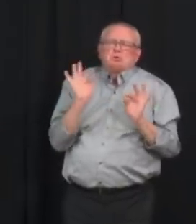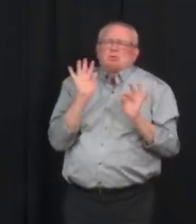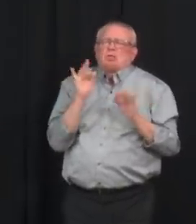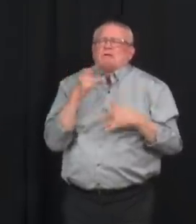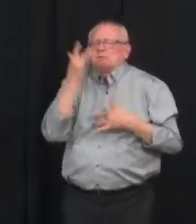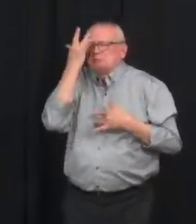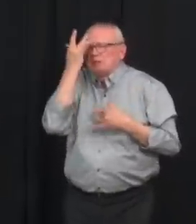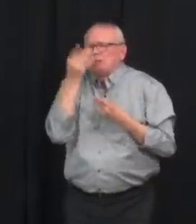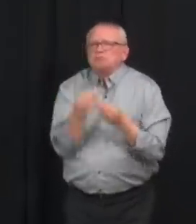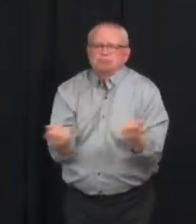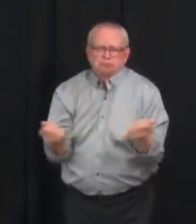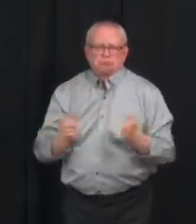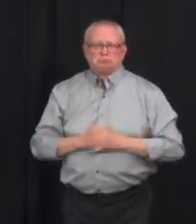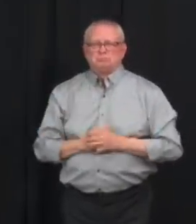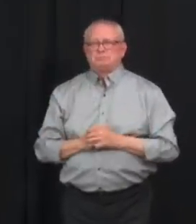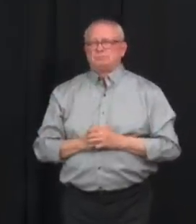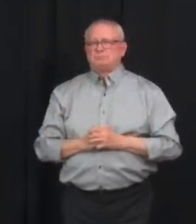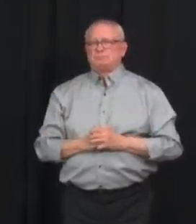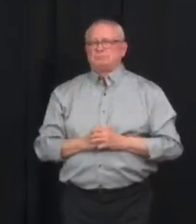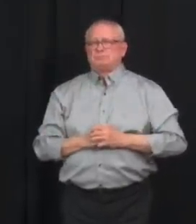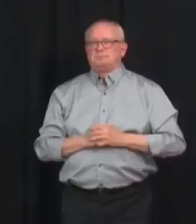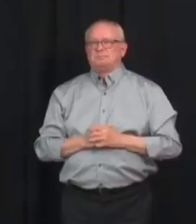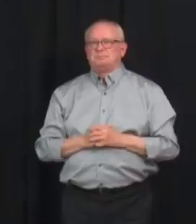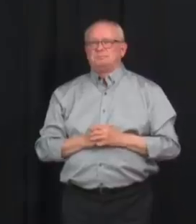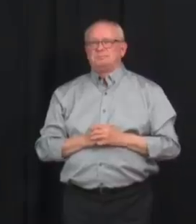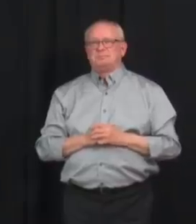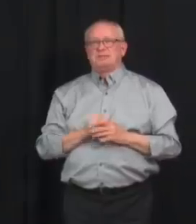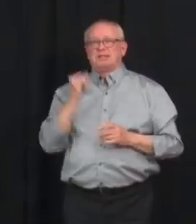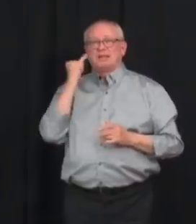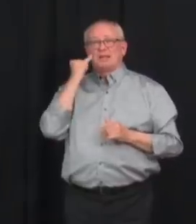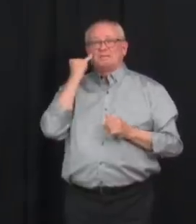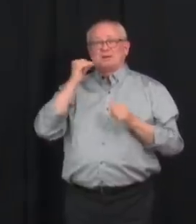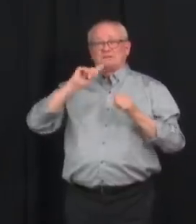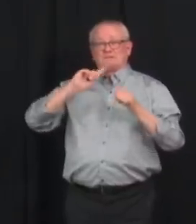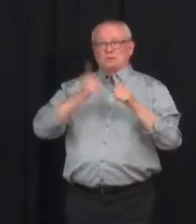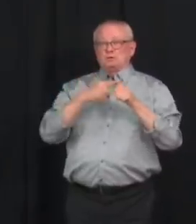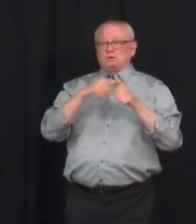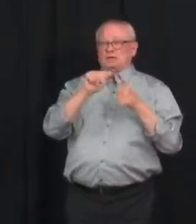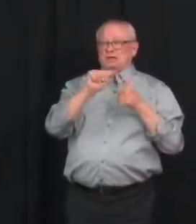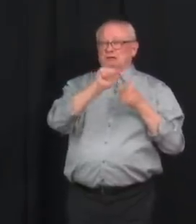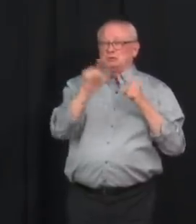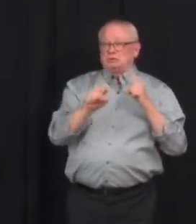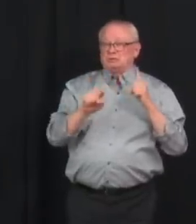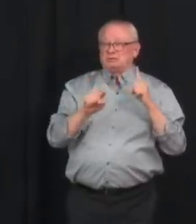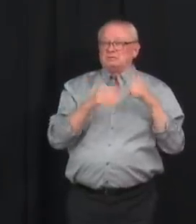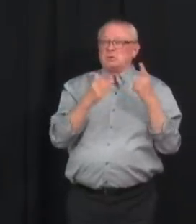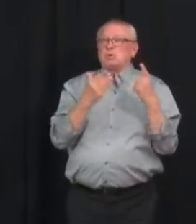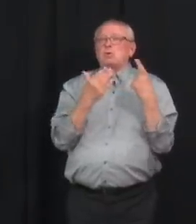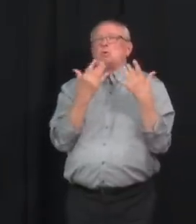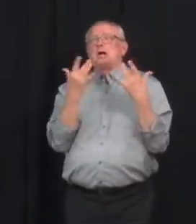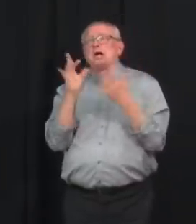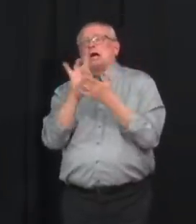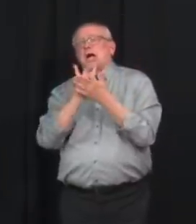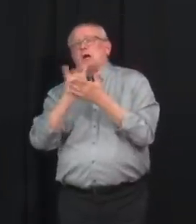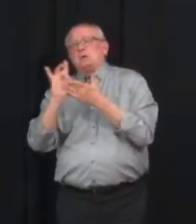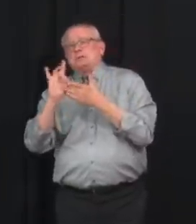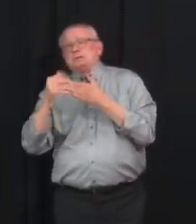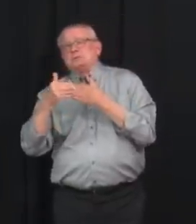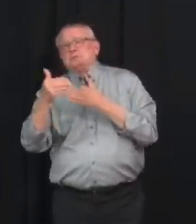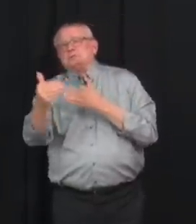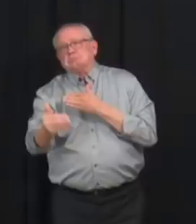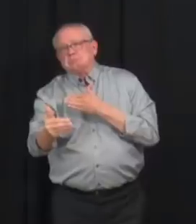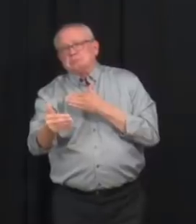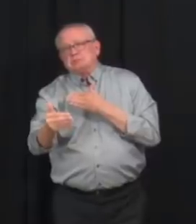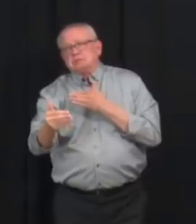AstraZeneca, we recommend that you wait at least 8 weeks before getting the second. Having an 8 to 12 week